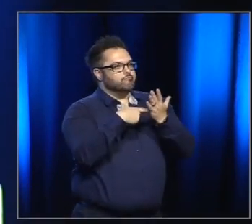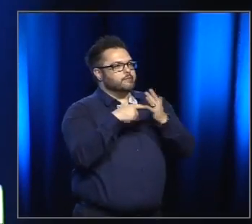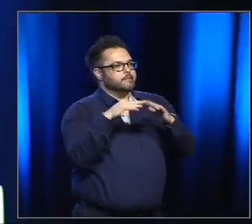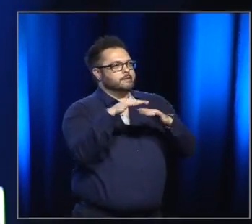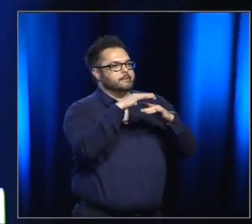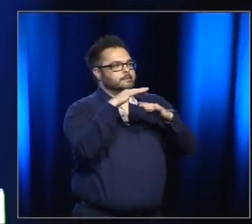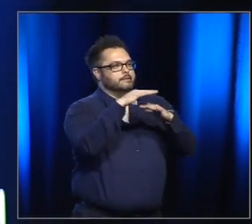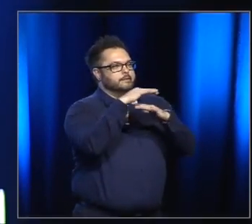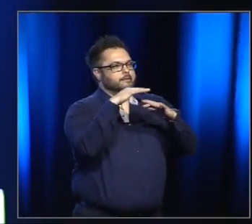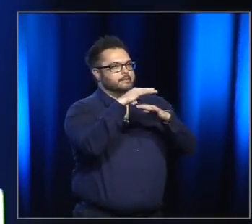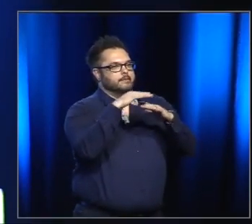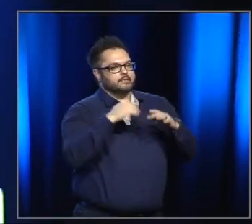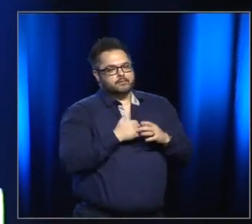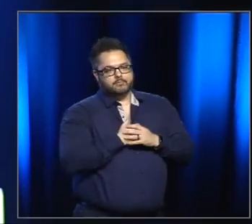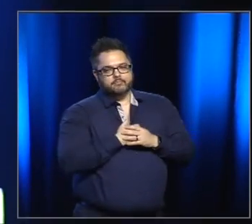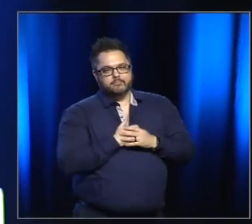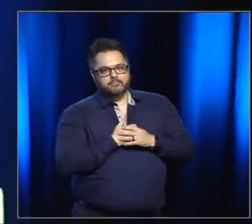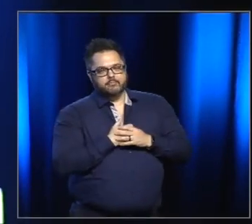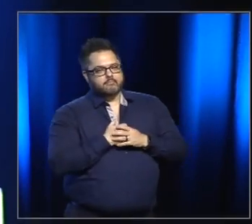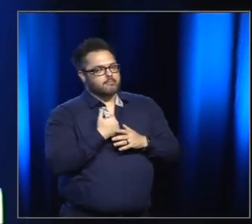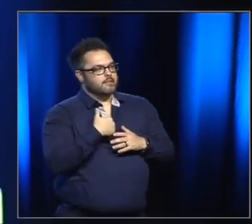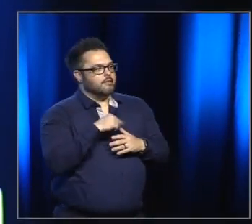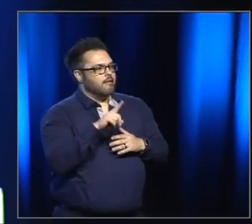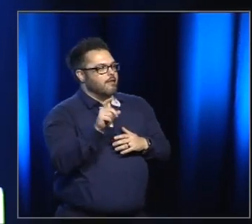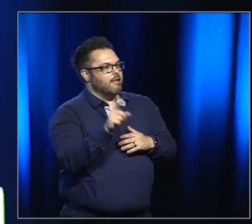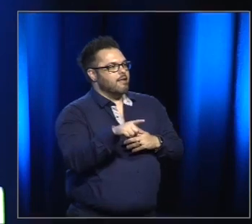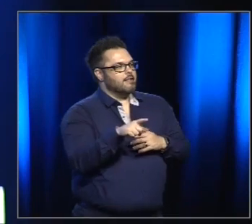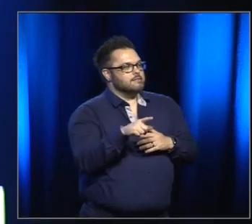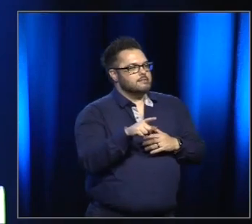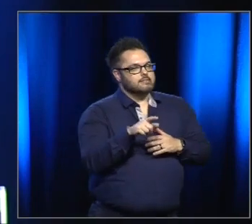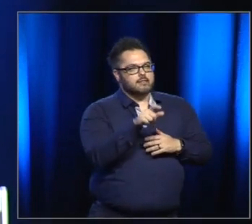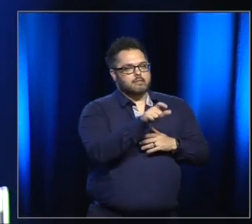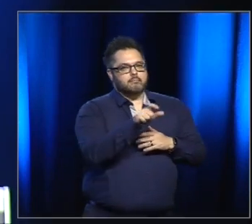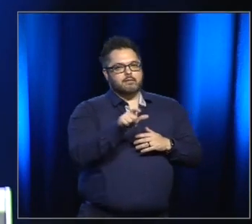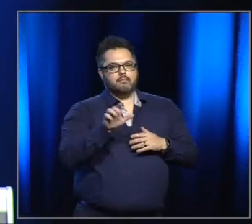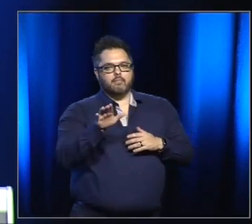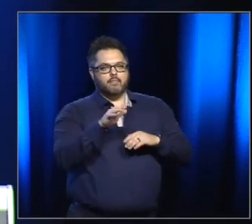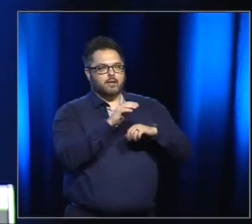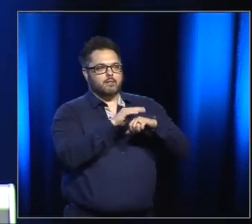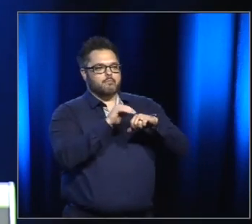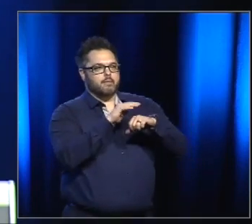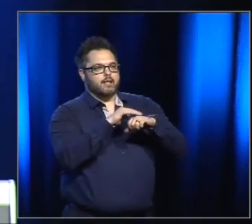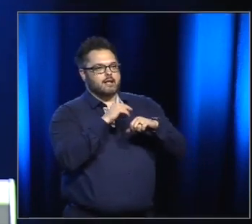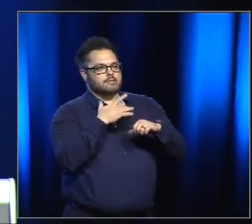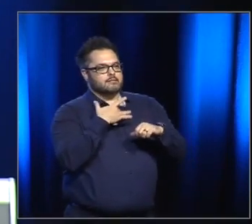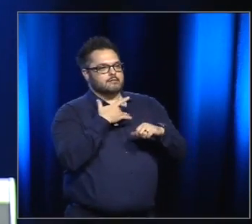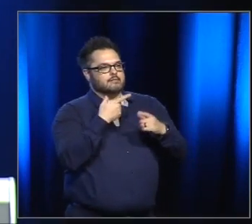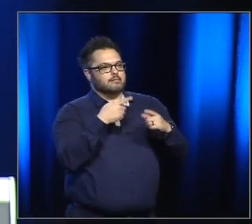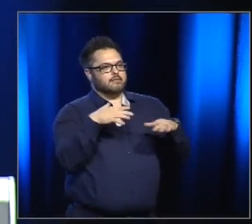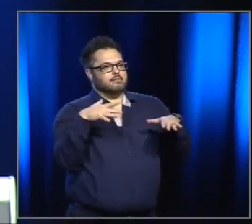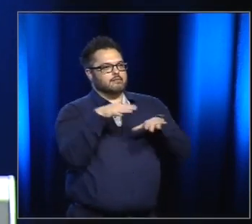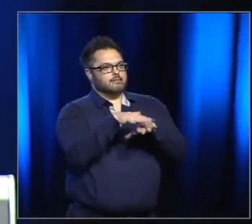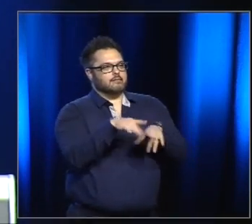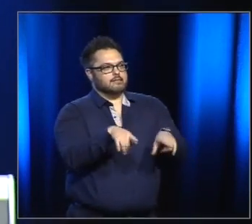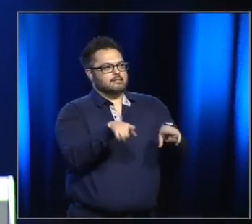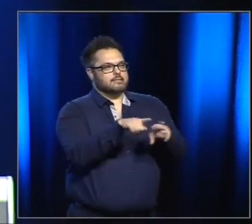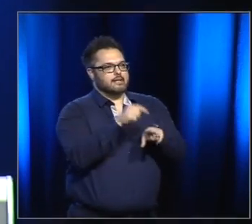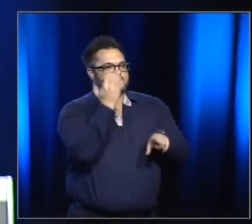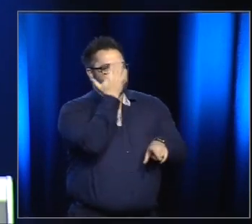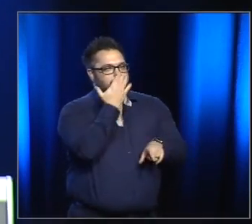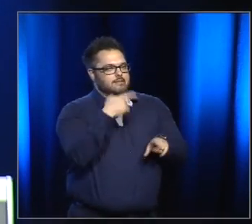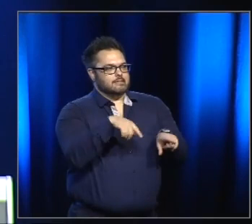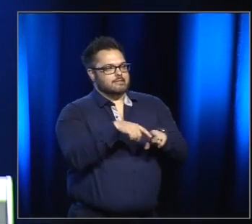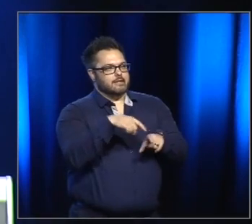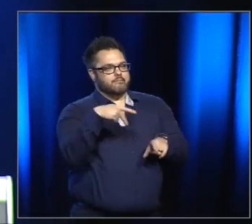of the crowd, in which I asked the question, like people and their pets that end up converging on the same phenotype, could it be that